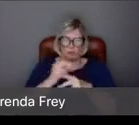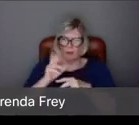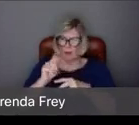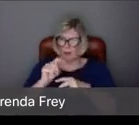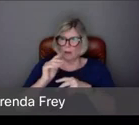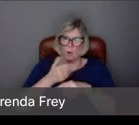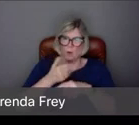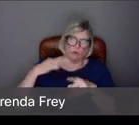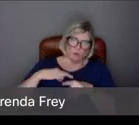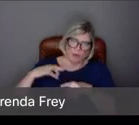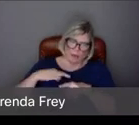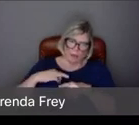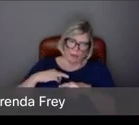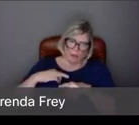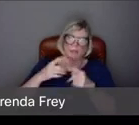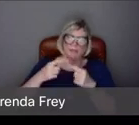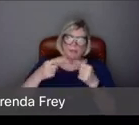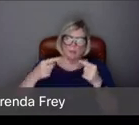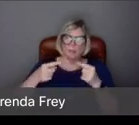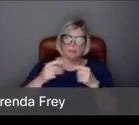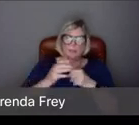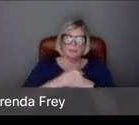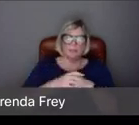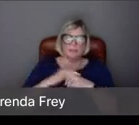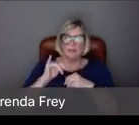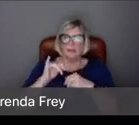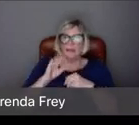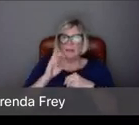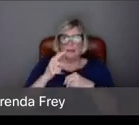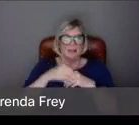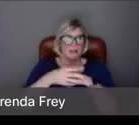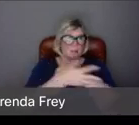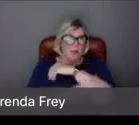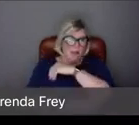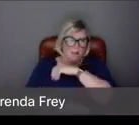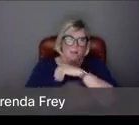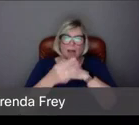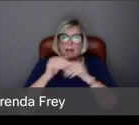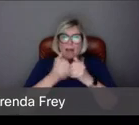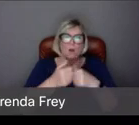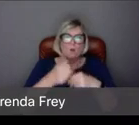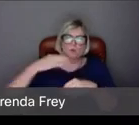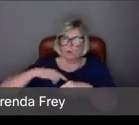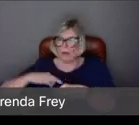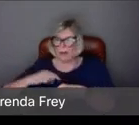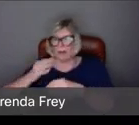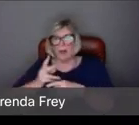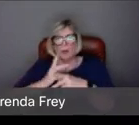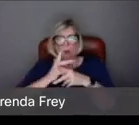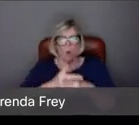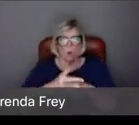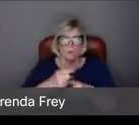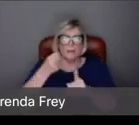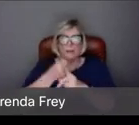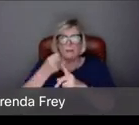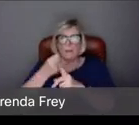our credit versus, being in poverty, and how does credit and loans and different things